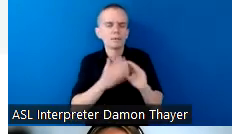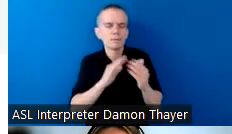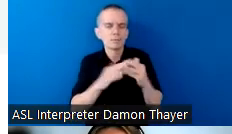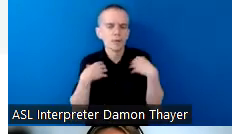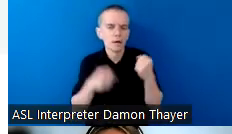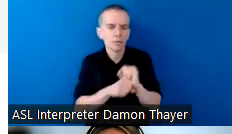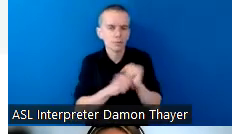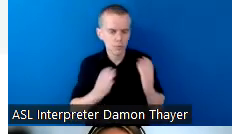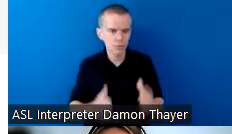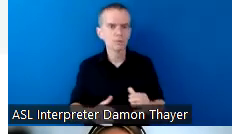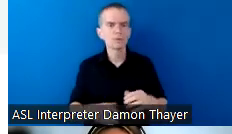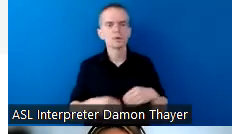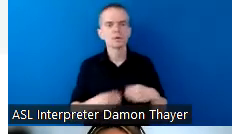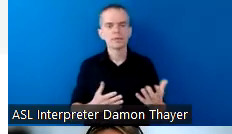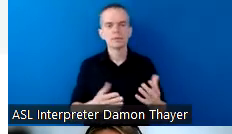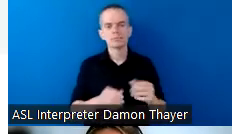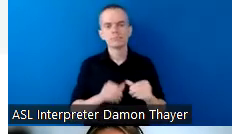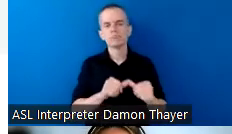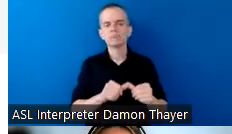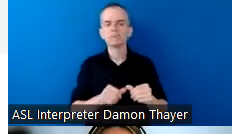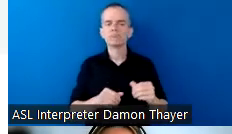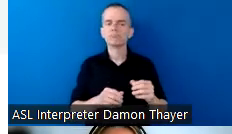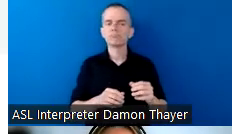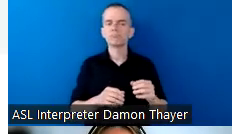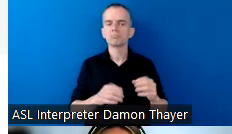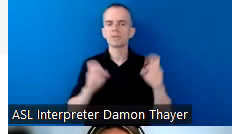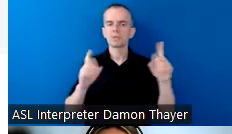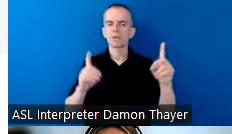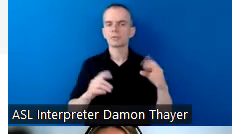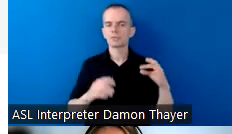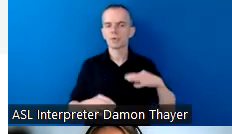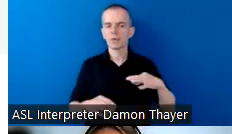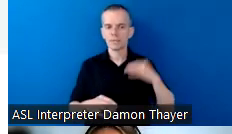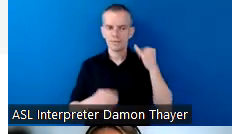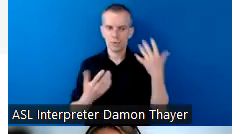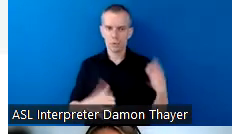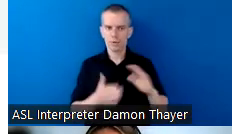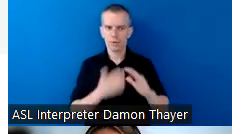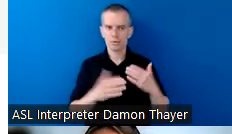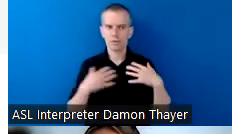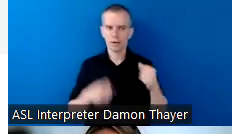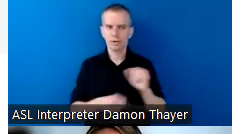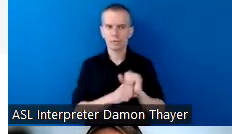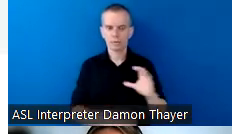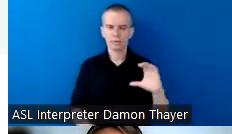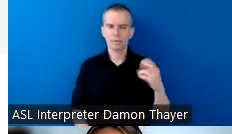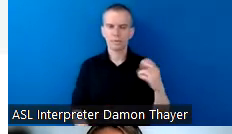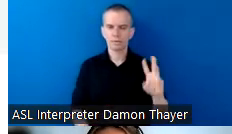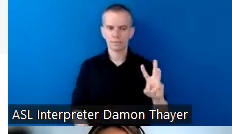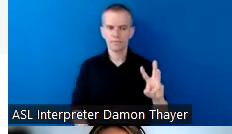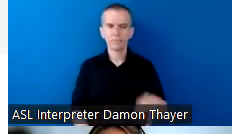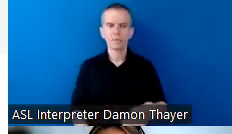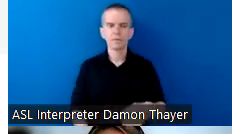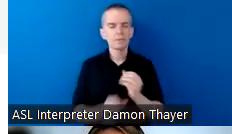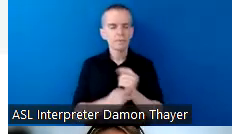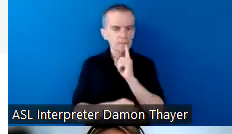the opportunity for continuing education credits if they're already community health workers. So we really want to make sure that we're preparing the